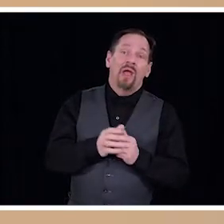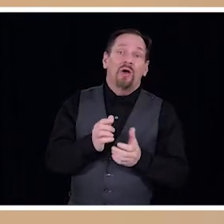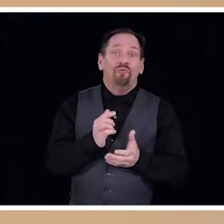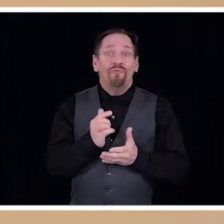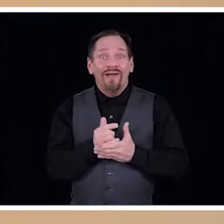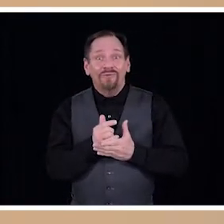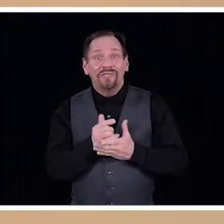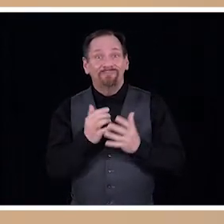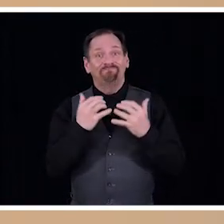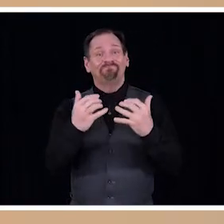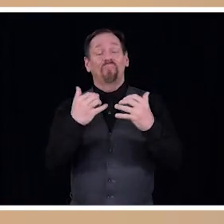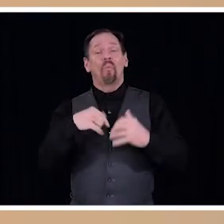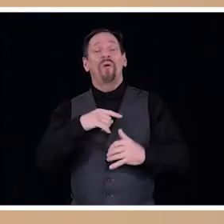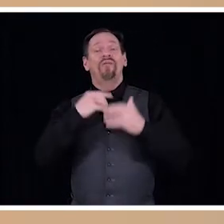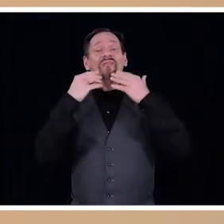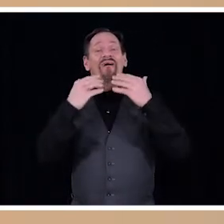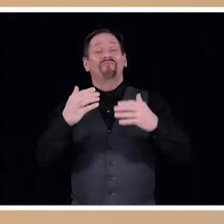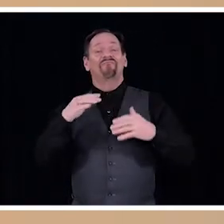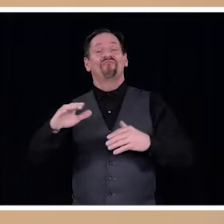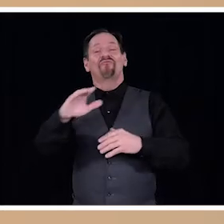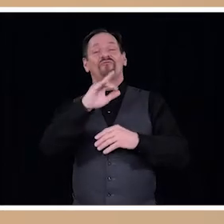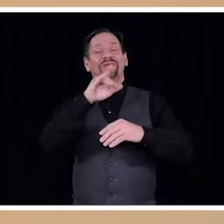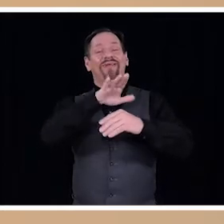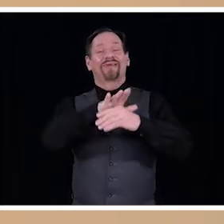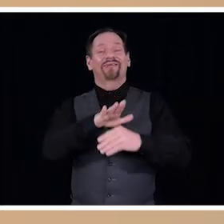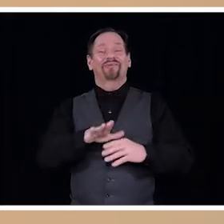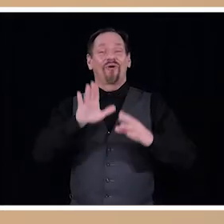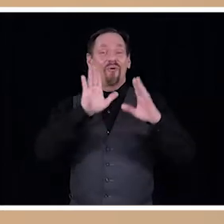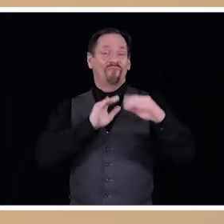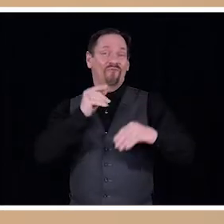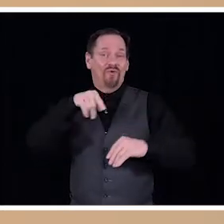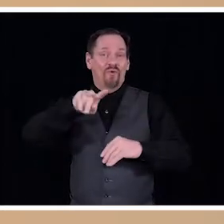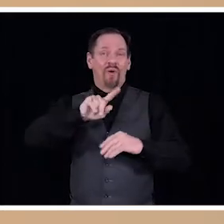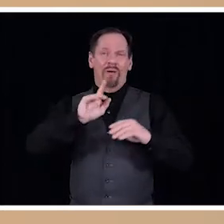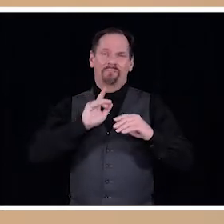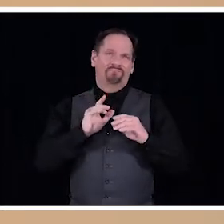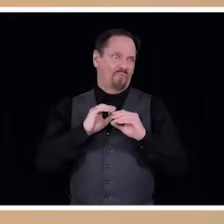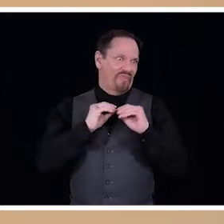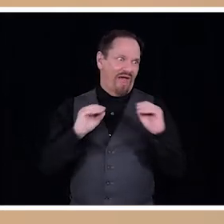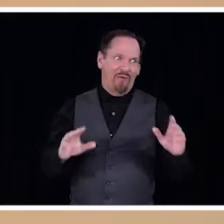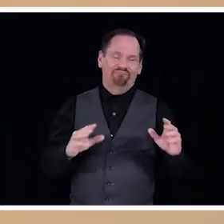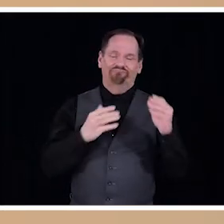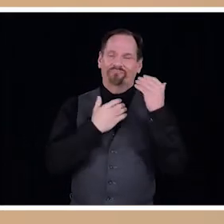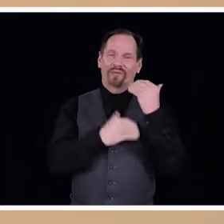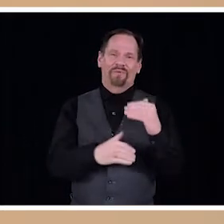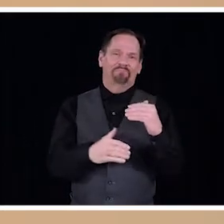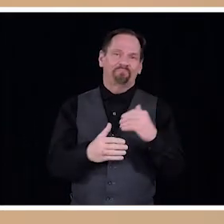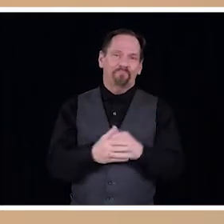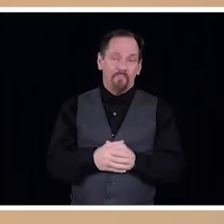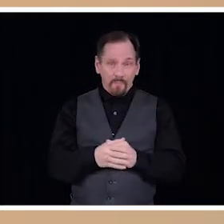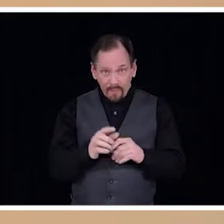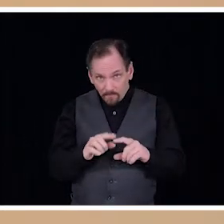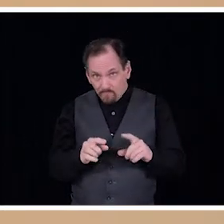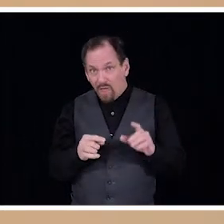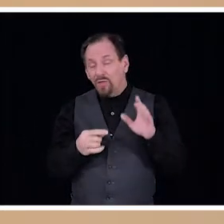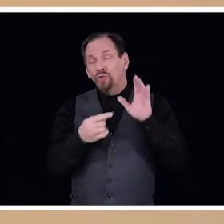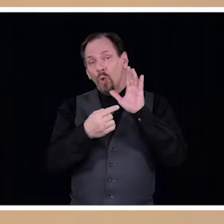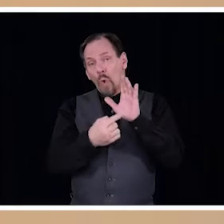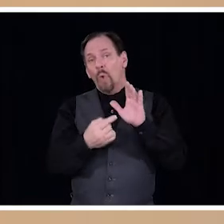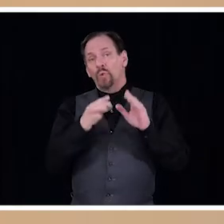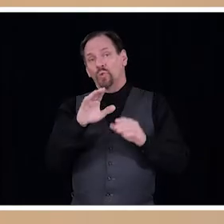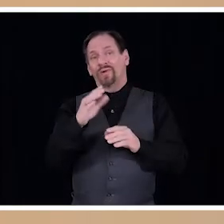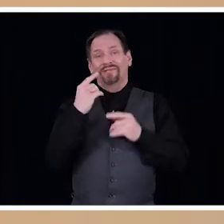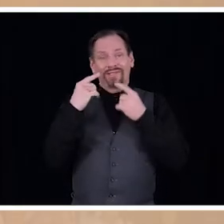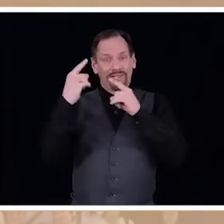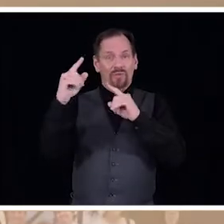we are thankful for your dedication, and our hopes for you are boundless. But you owe at least a bit of your success to